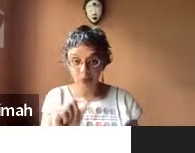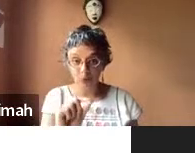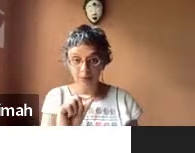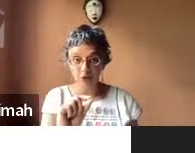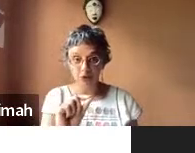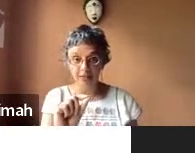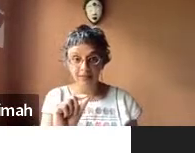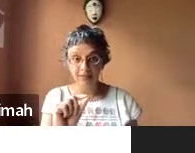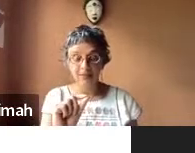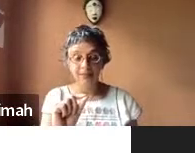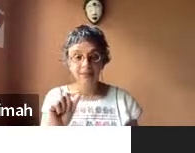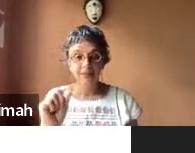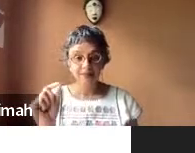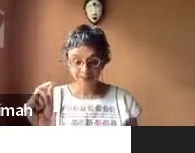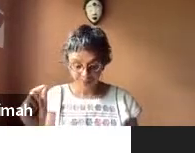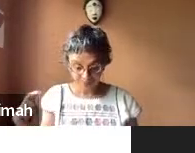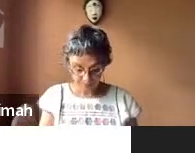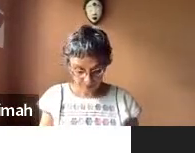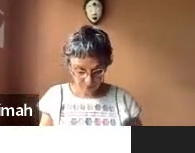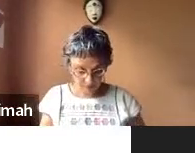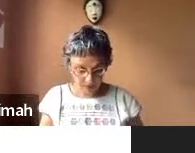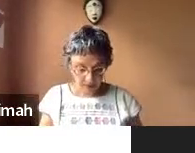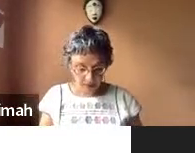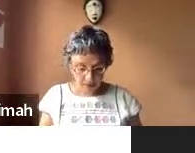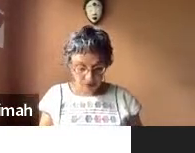points per metric.